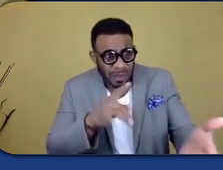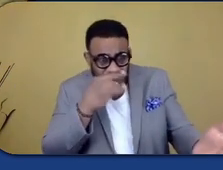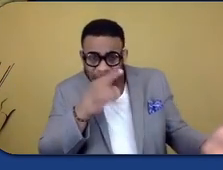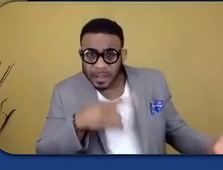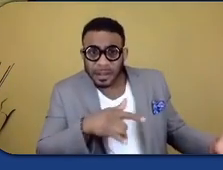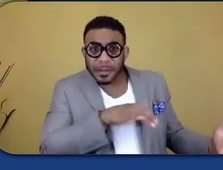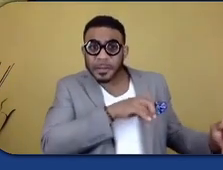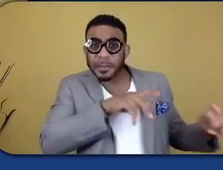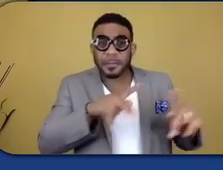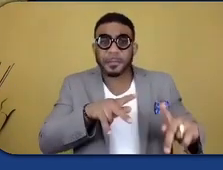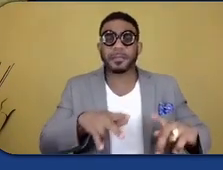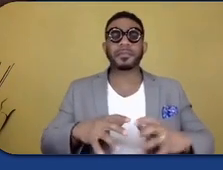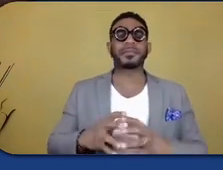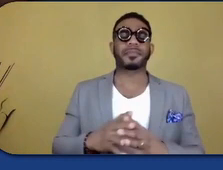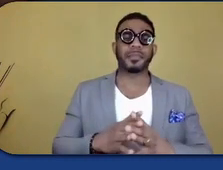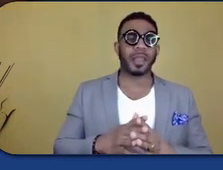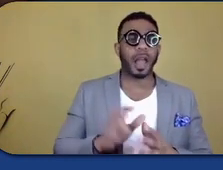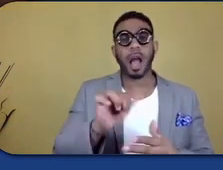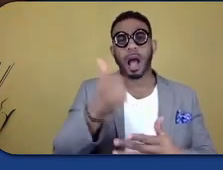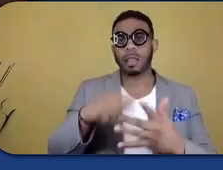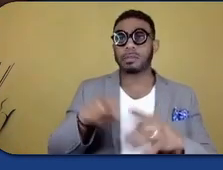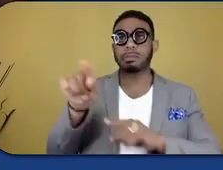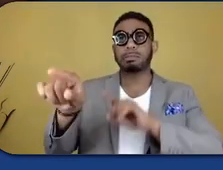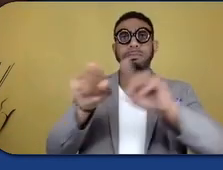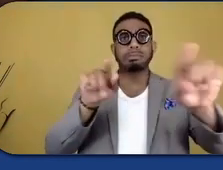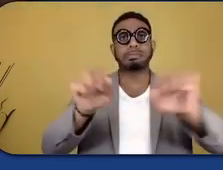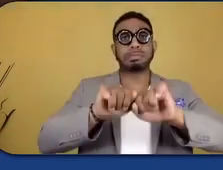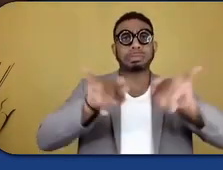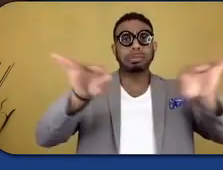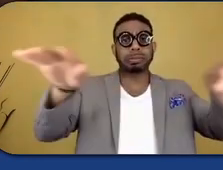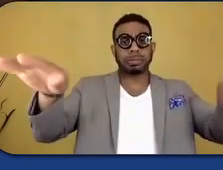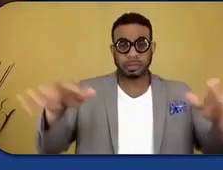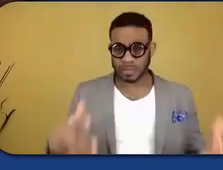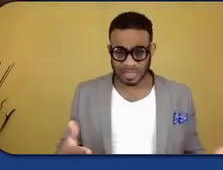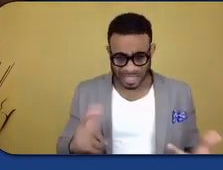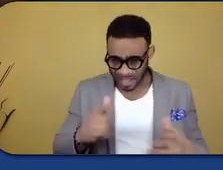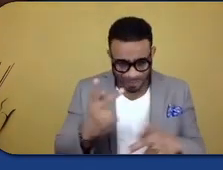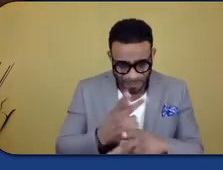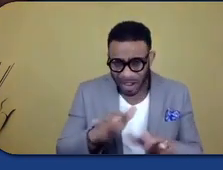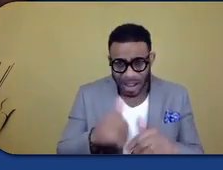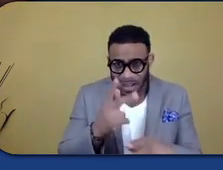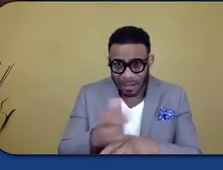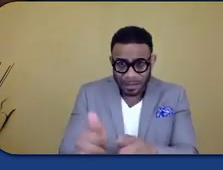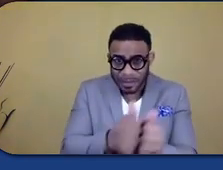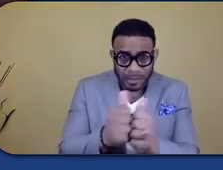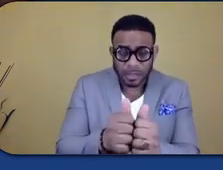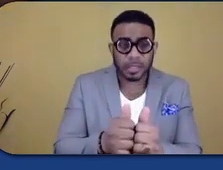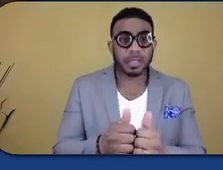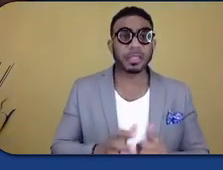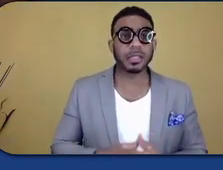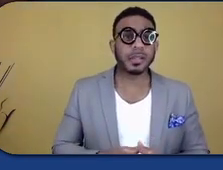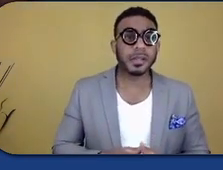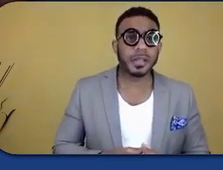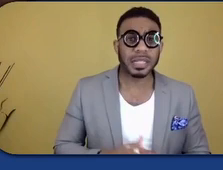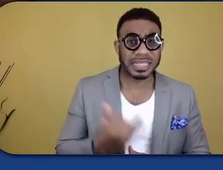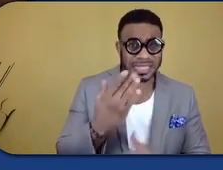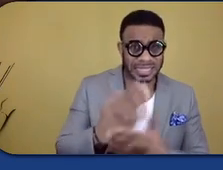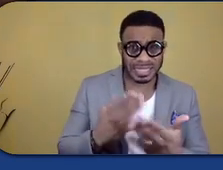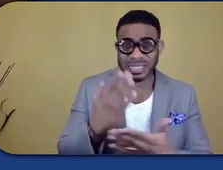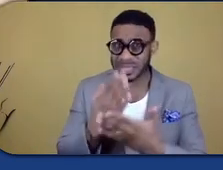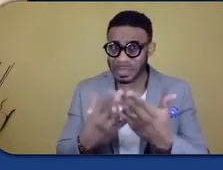their own. Others were squalling because they were really beaten up. And two went missing after now.